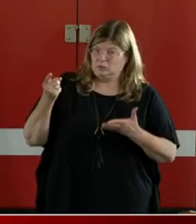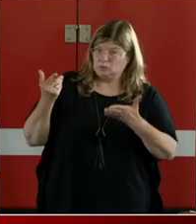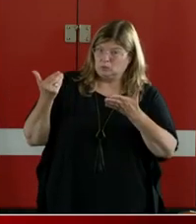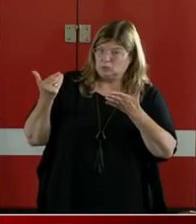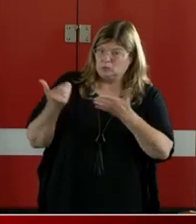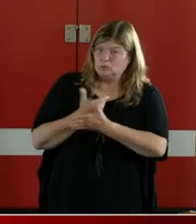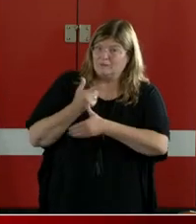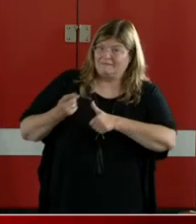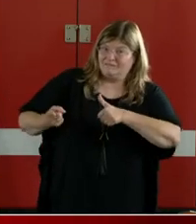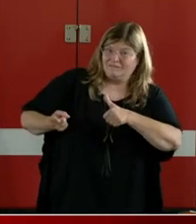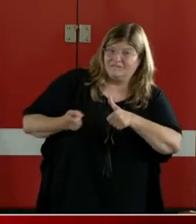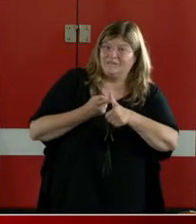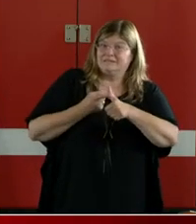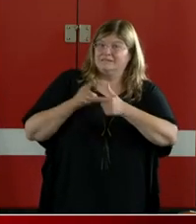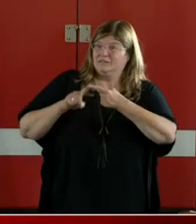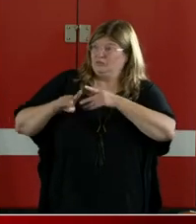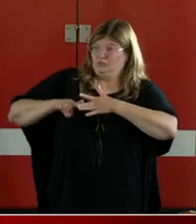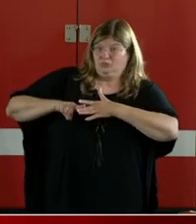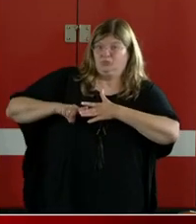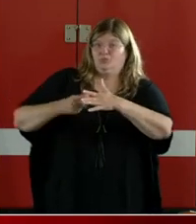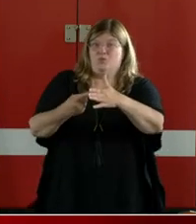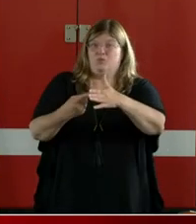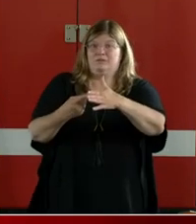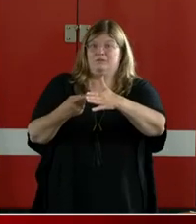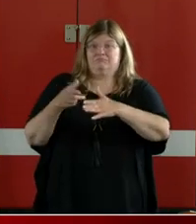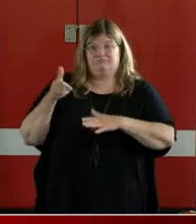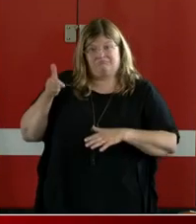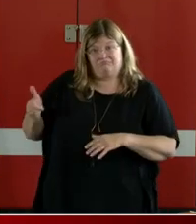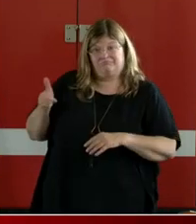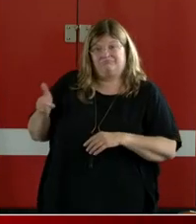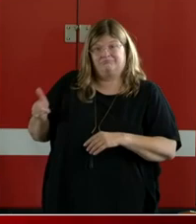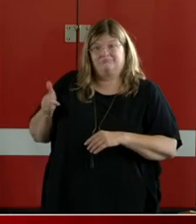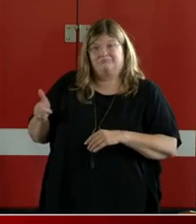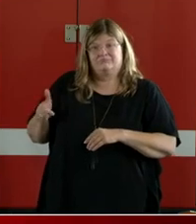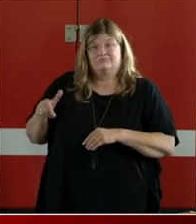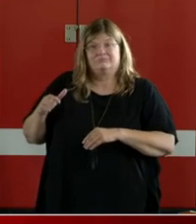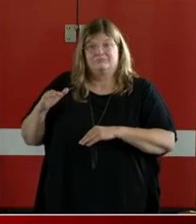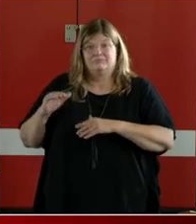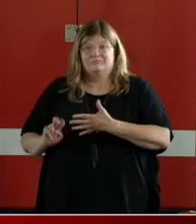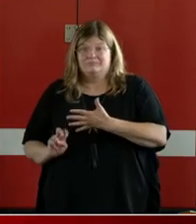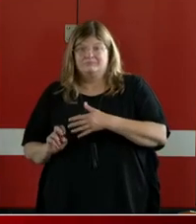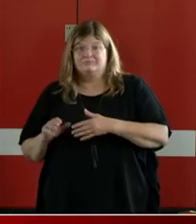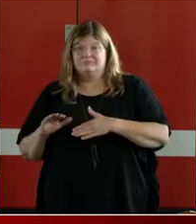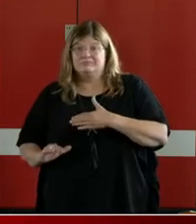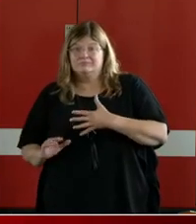that started with DC Fire and EMS? He is not.